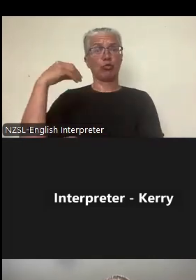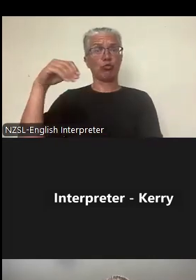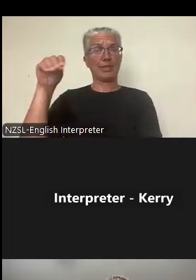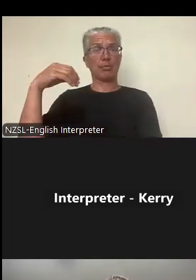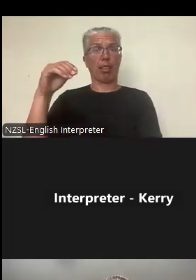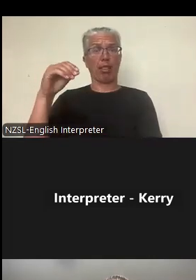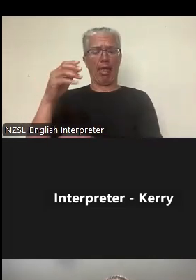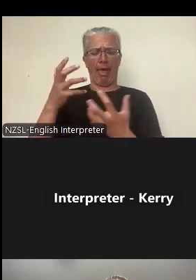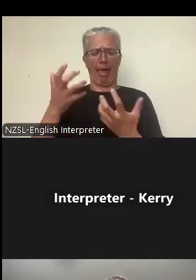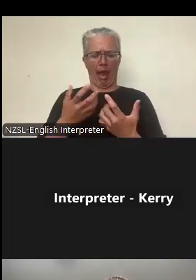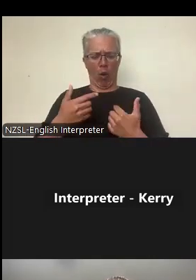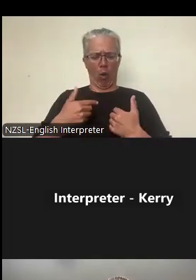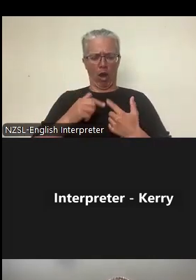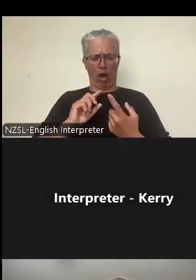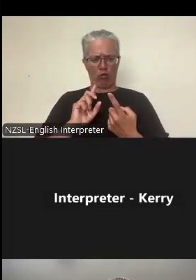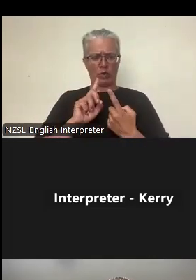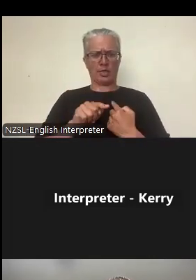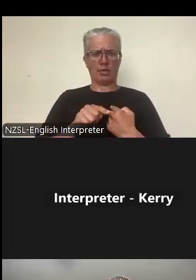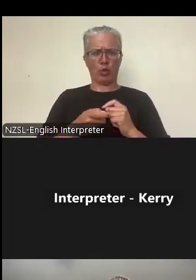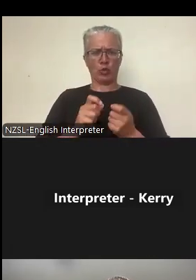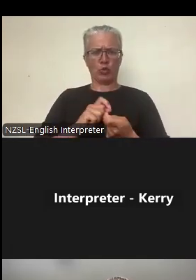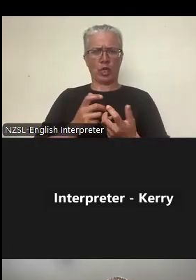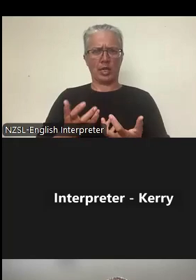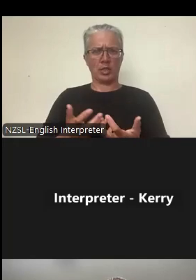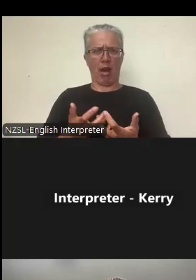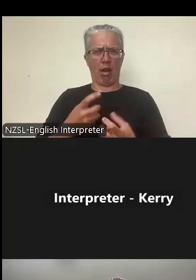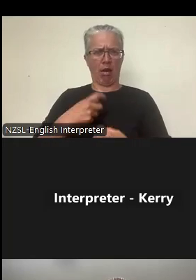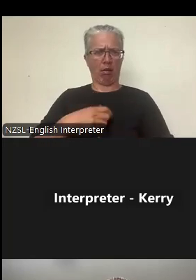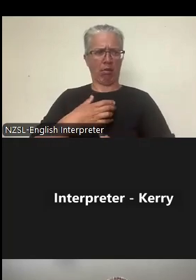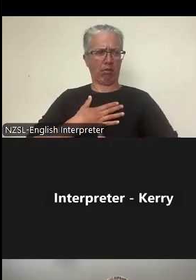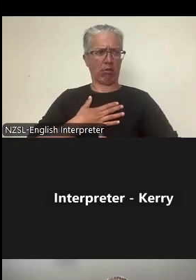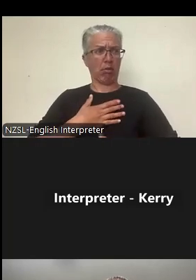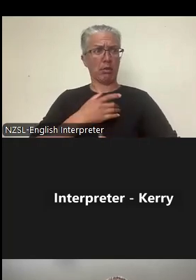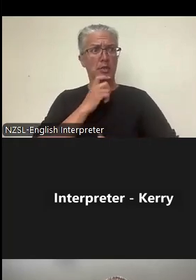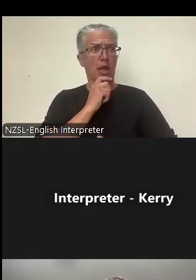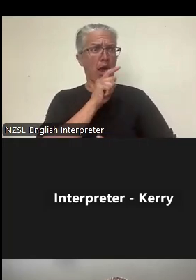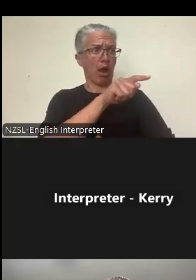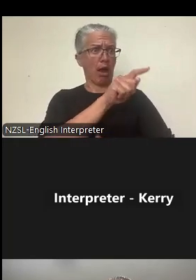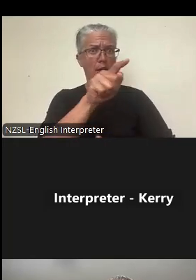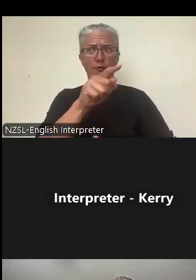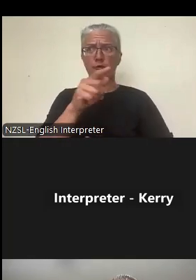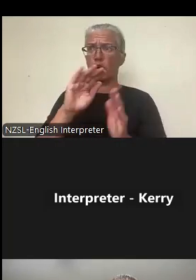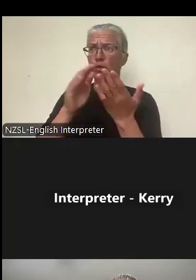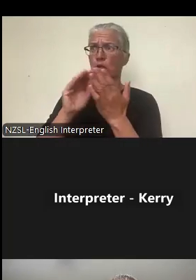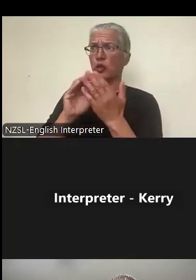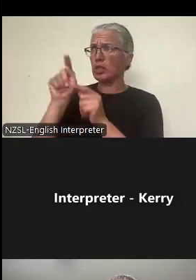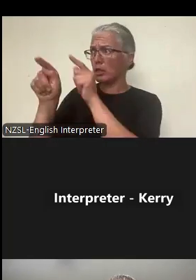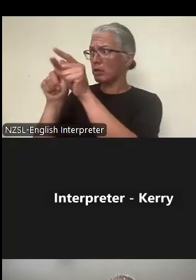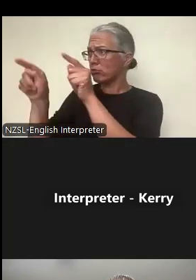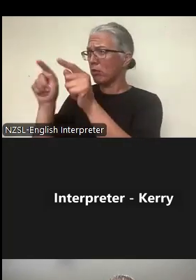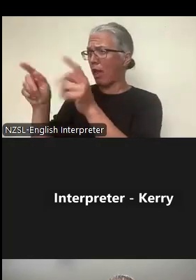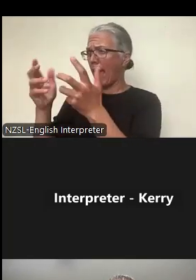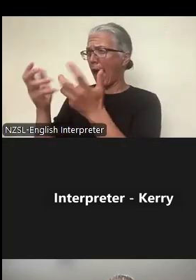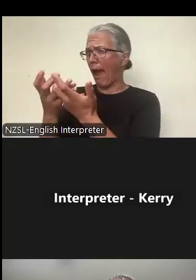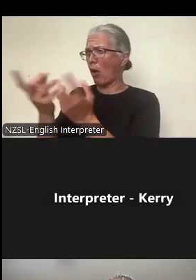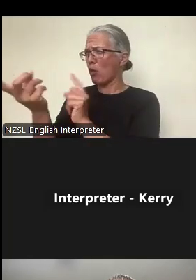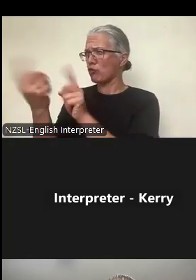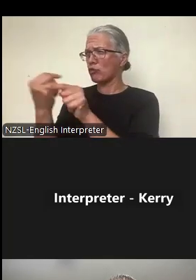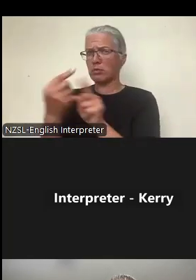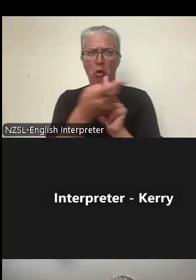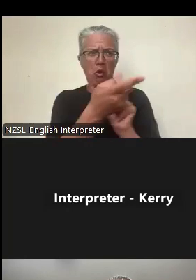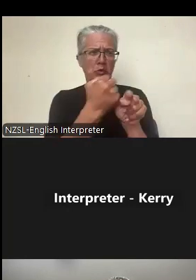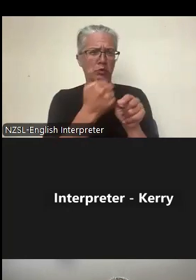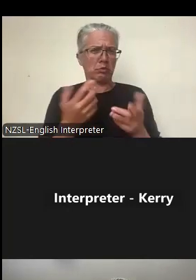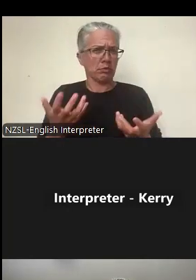change personally, and know how your staff members and community also are going to respond to change.